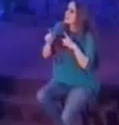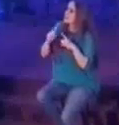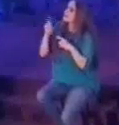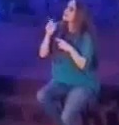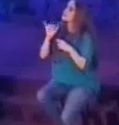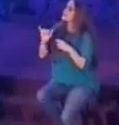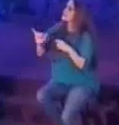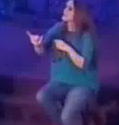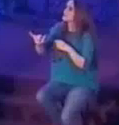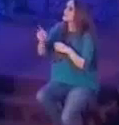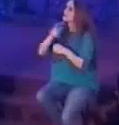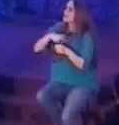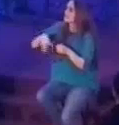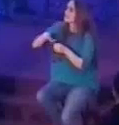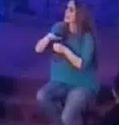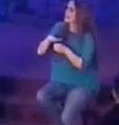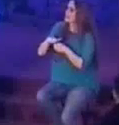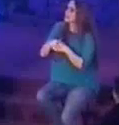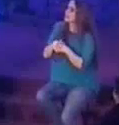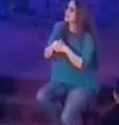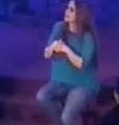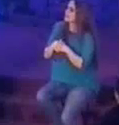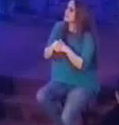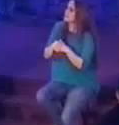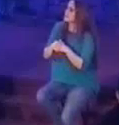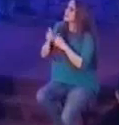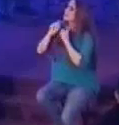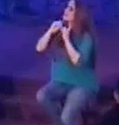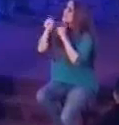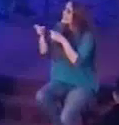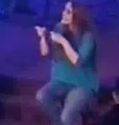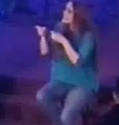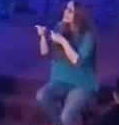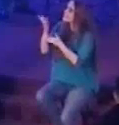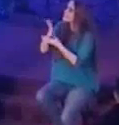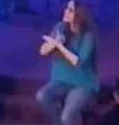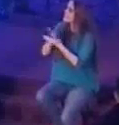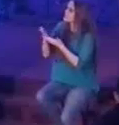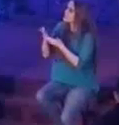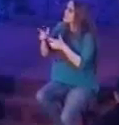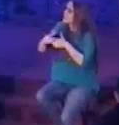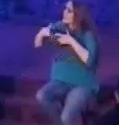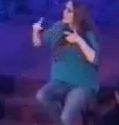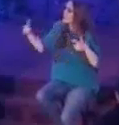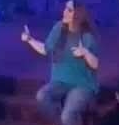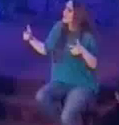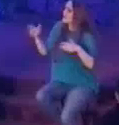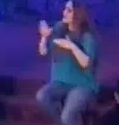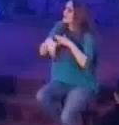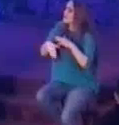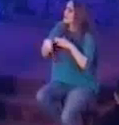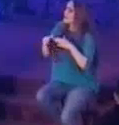kingdom. So, Father, as we give, let us realize we're giving to something bigger than